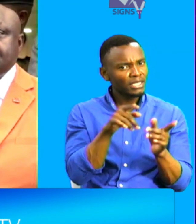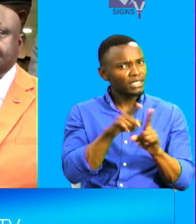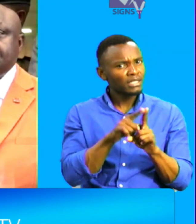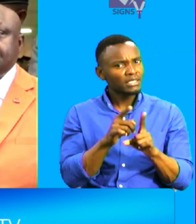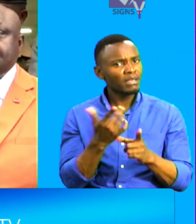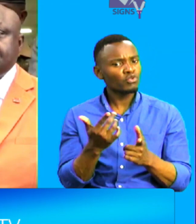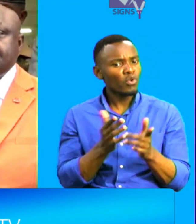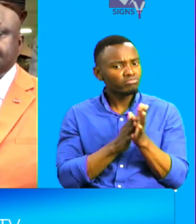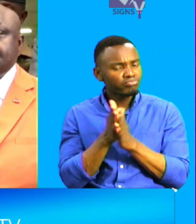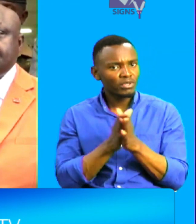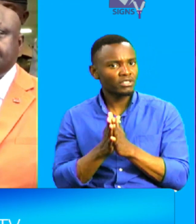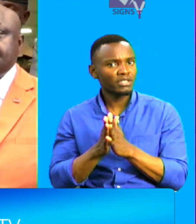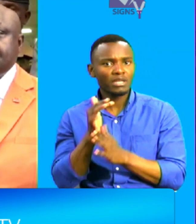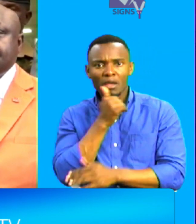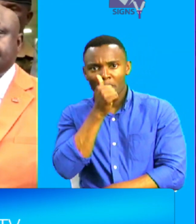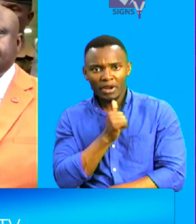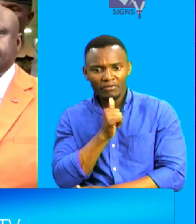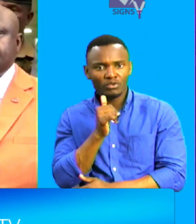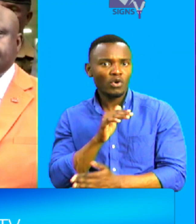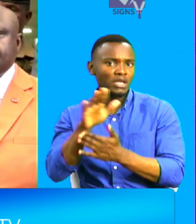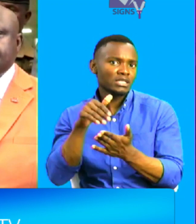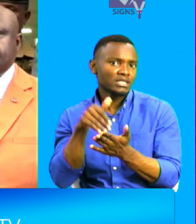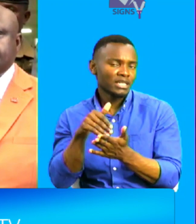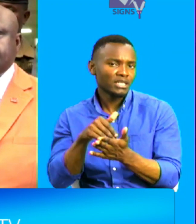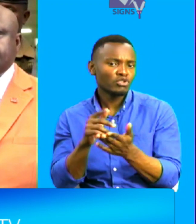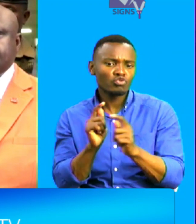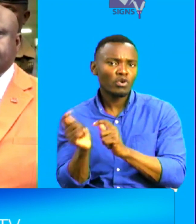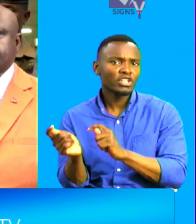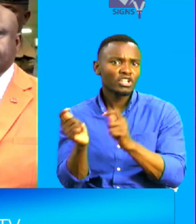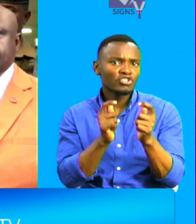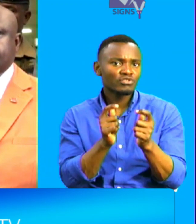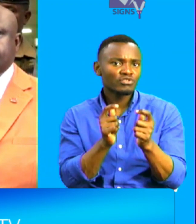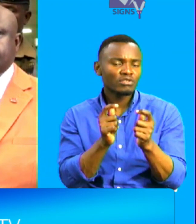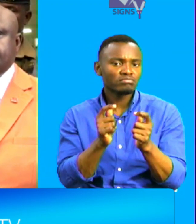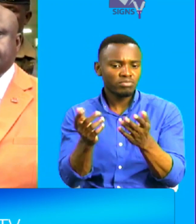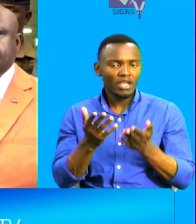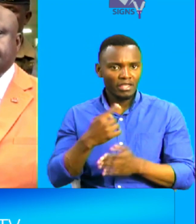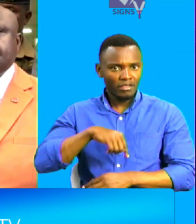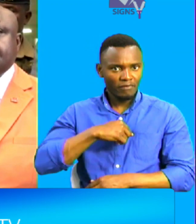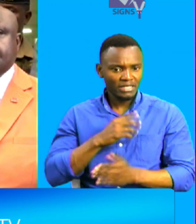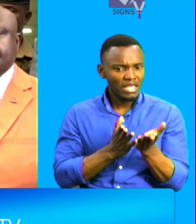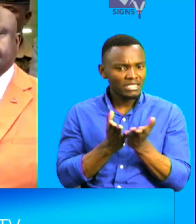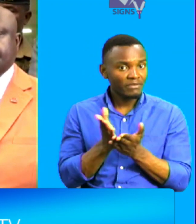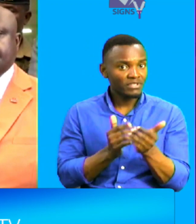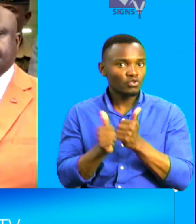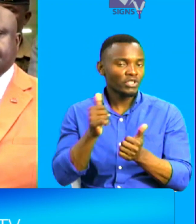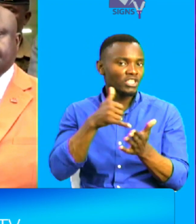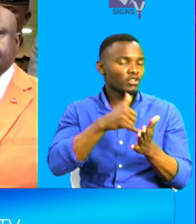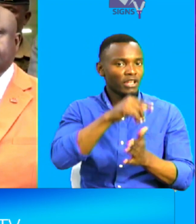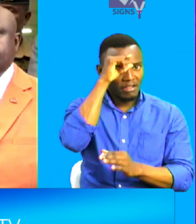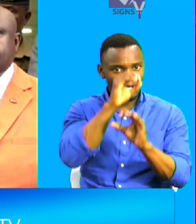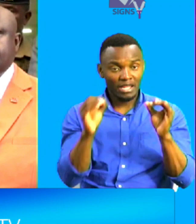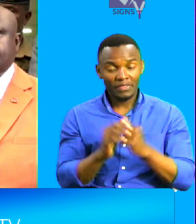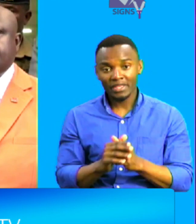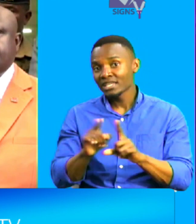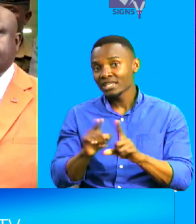to trust us in service delivery, even in services which have got nothing to do with the government. Because clearly, if this is one